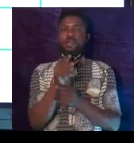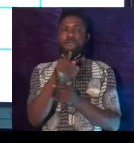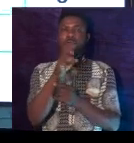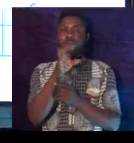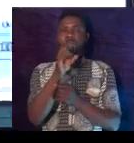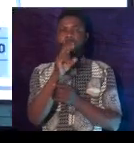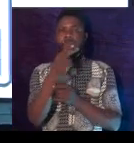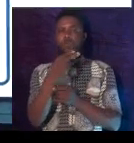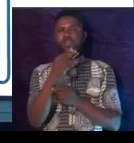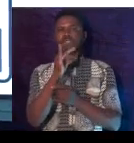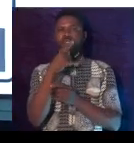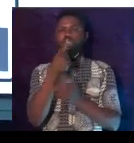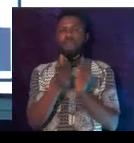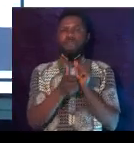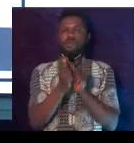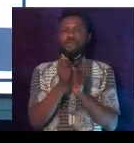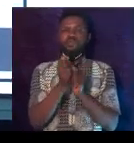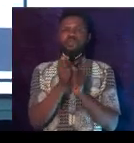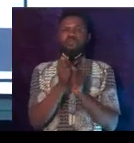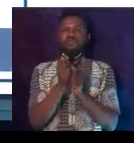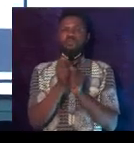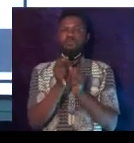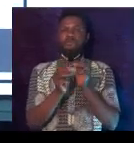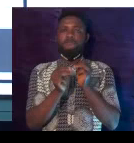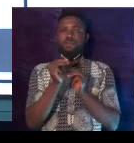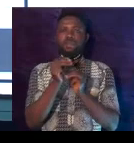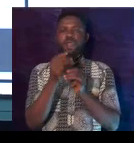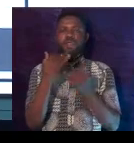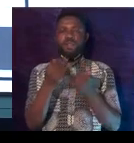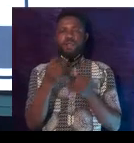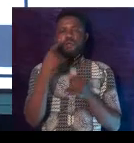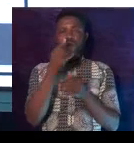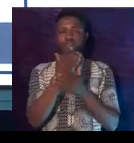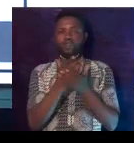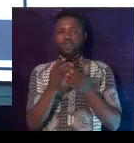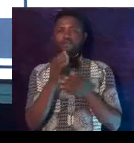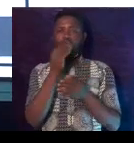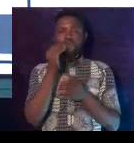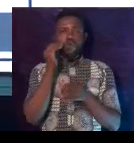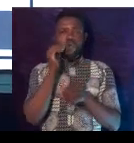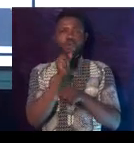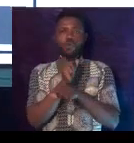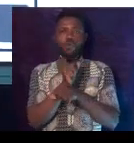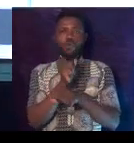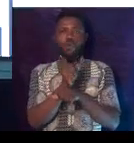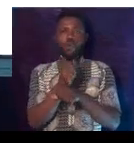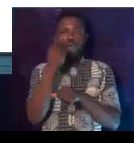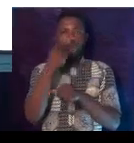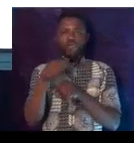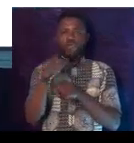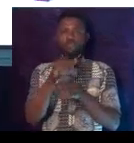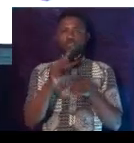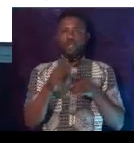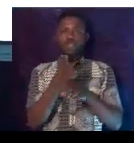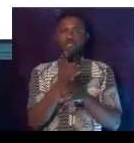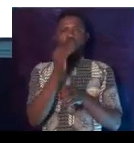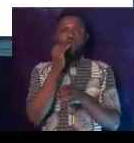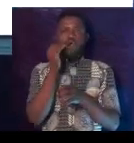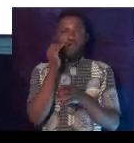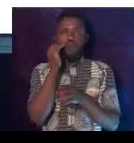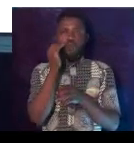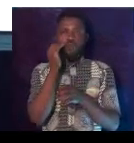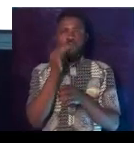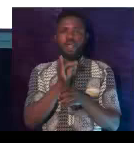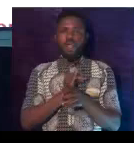So the Punch is the mode. Now, for some homework for you to take